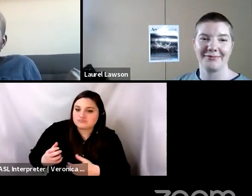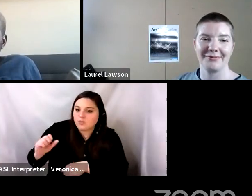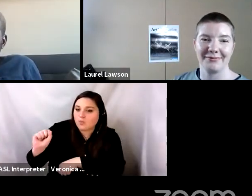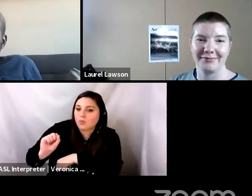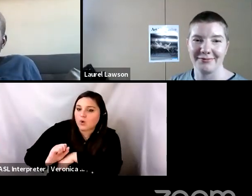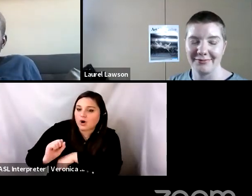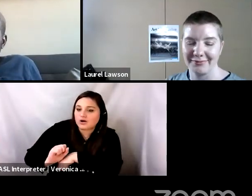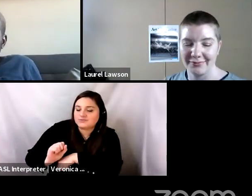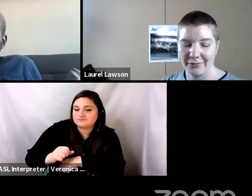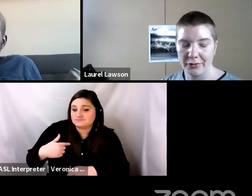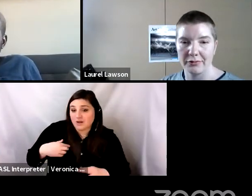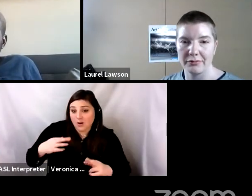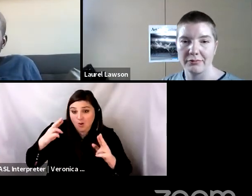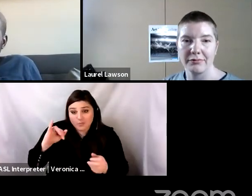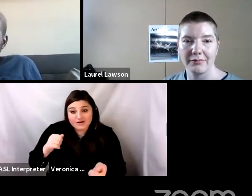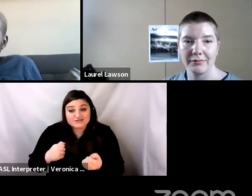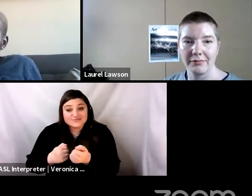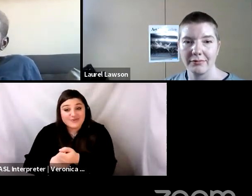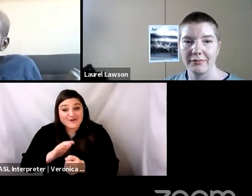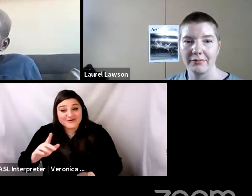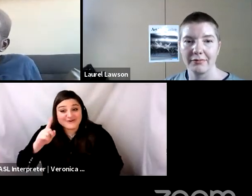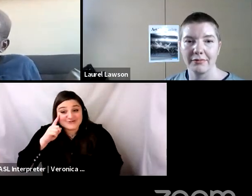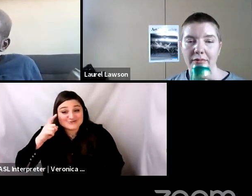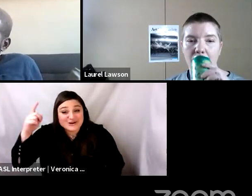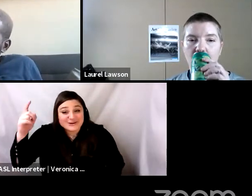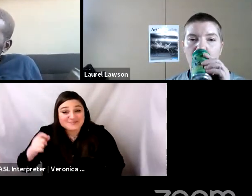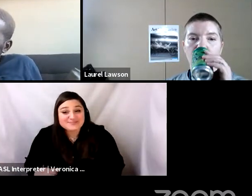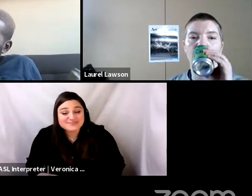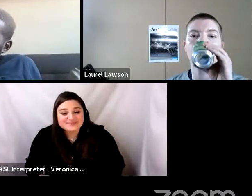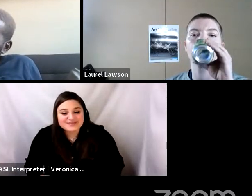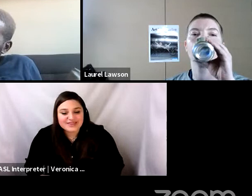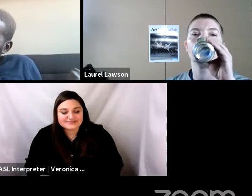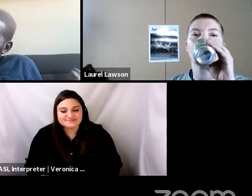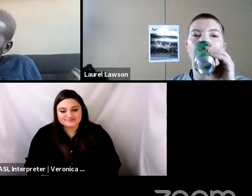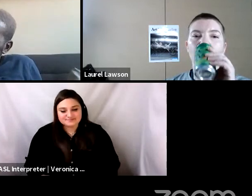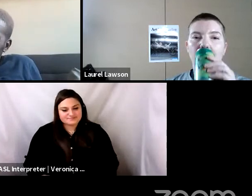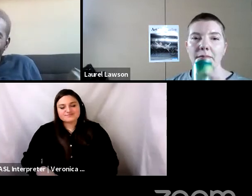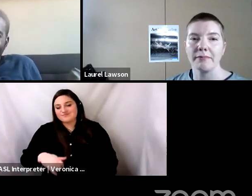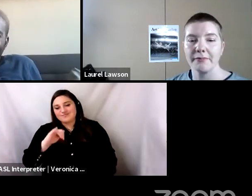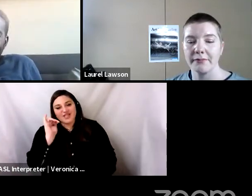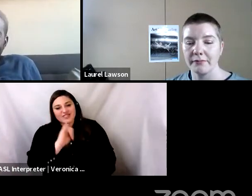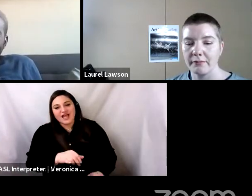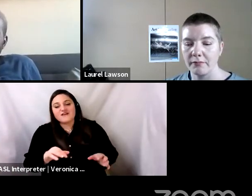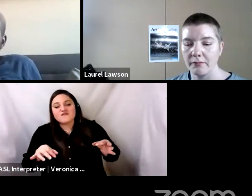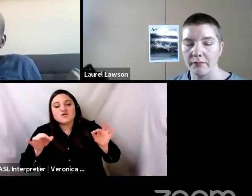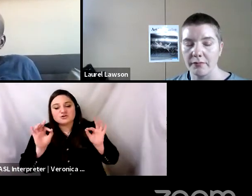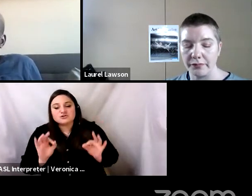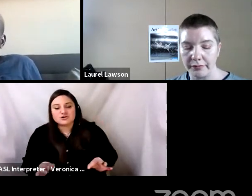This is Kayla. It is. Very much so. Thank you for that.